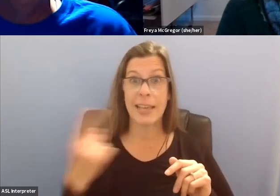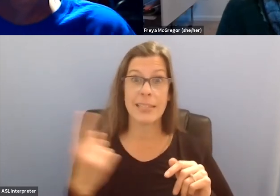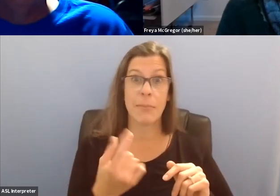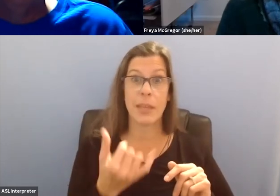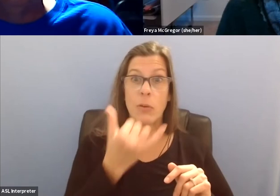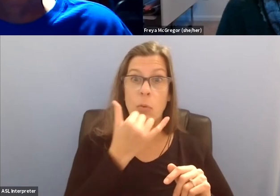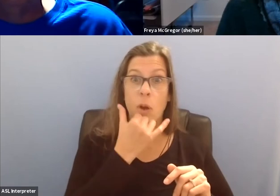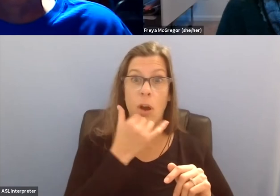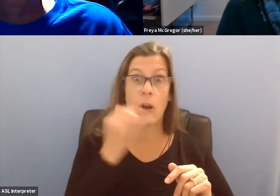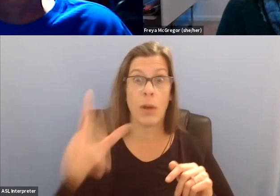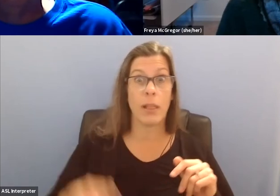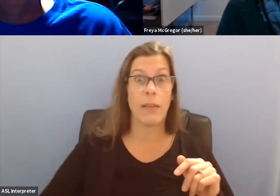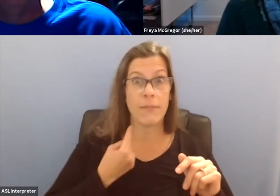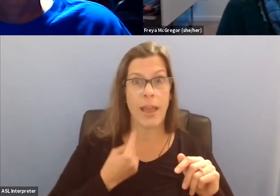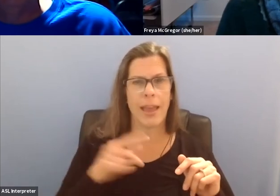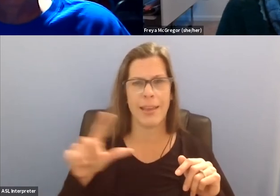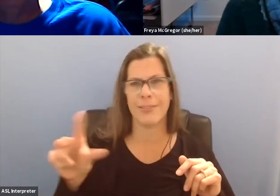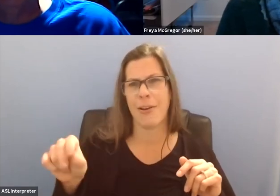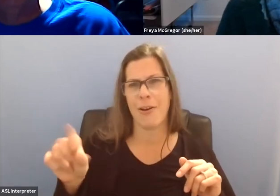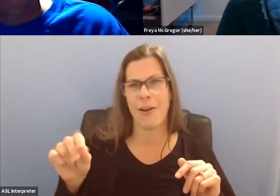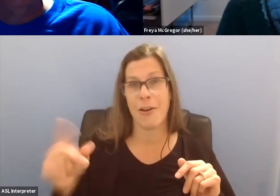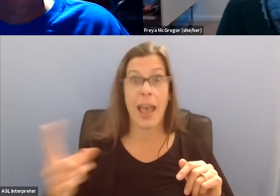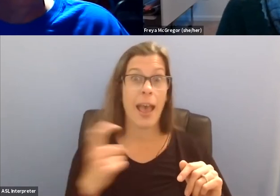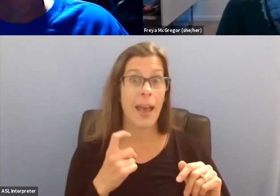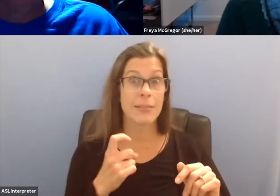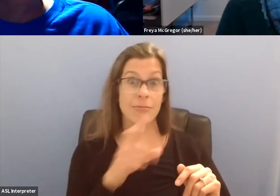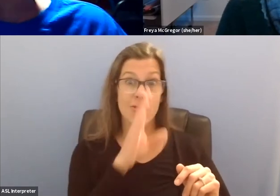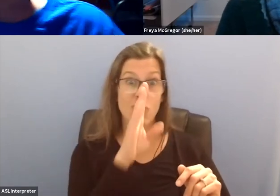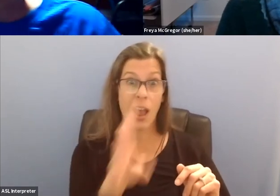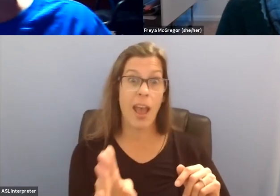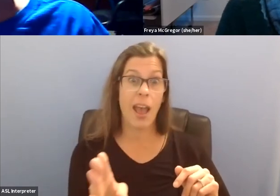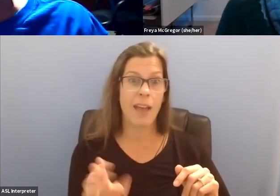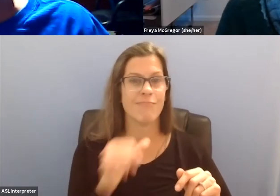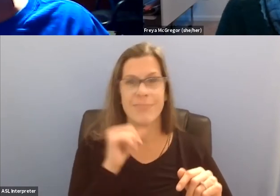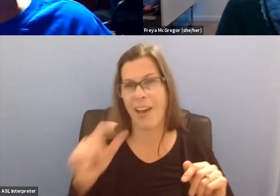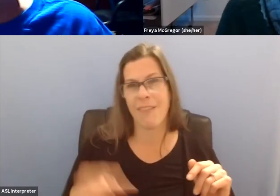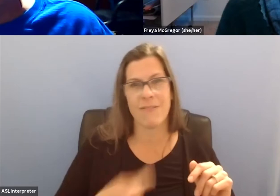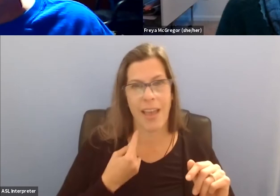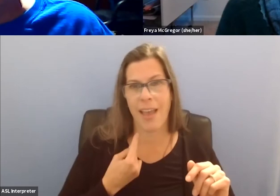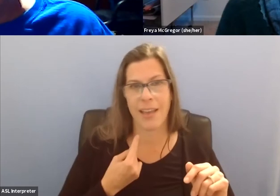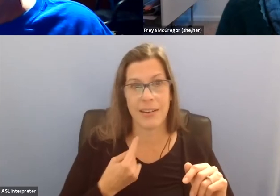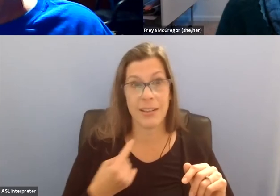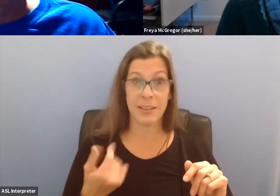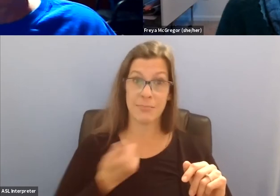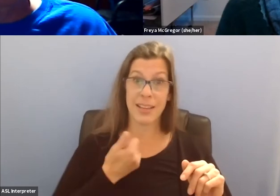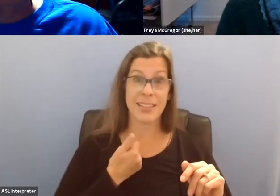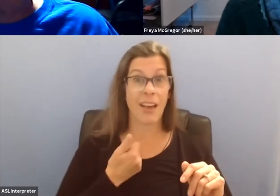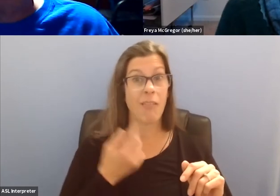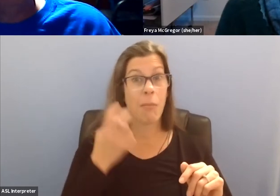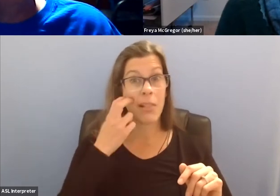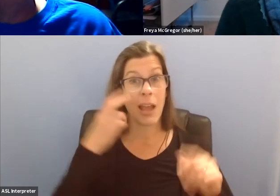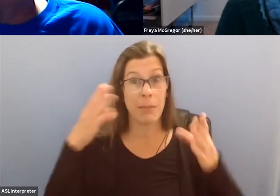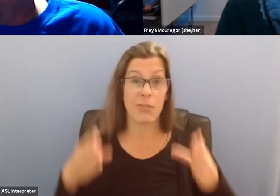that I am not used to. Or if you ask me a question, um, I'm very comfortable with who I am. Um,